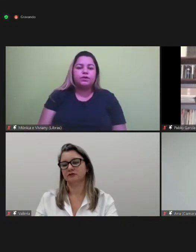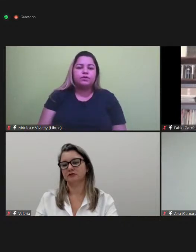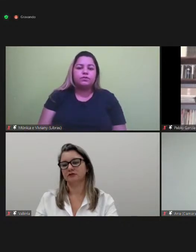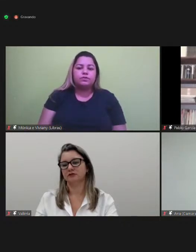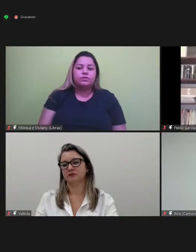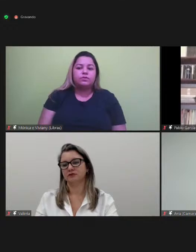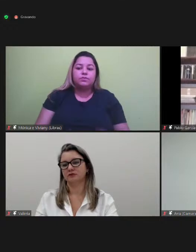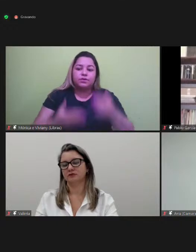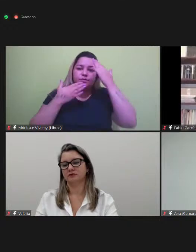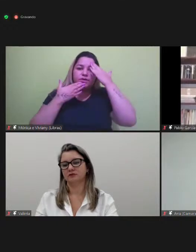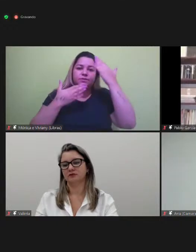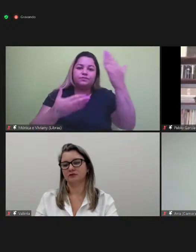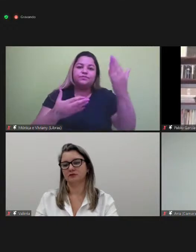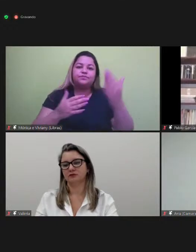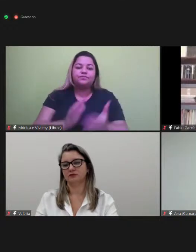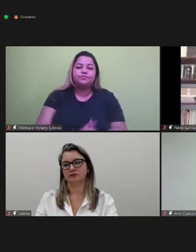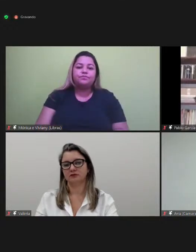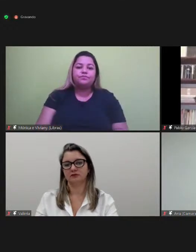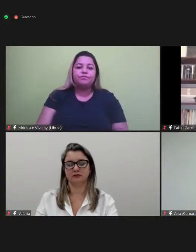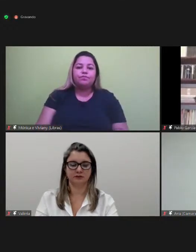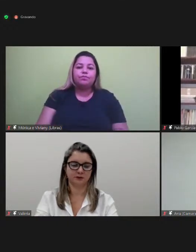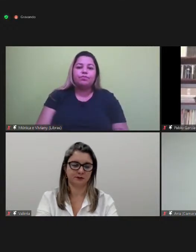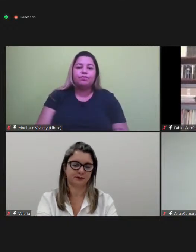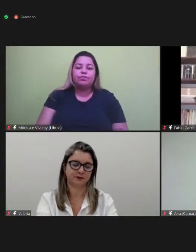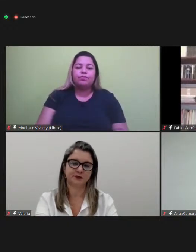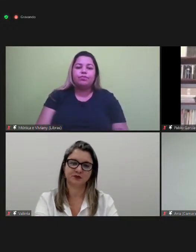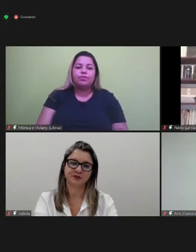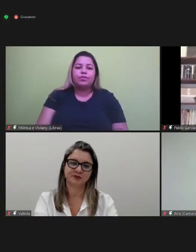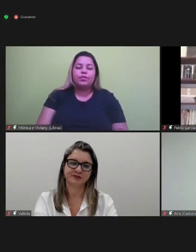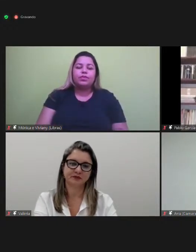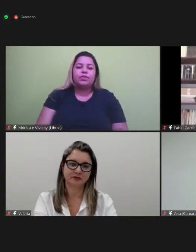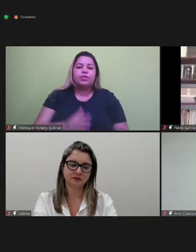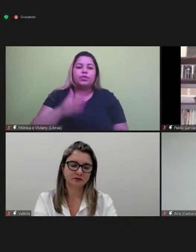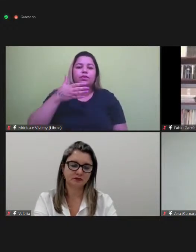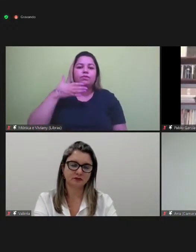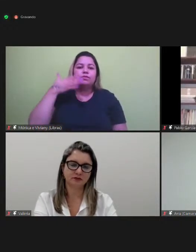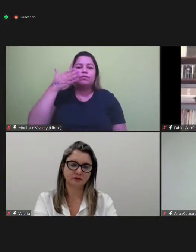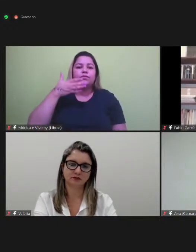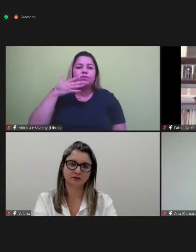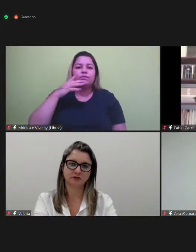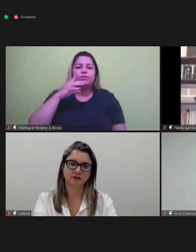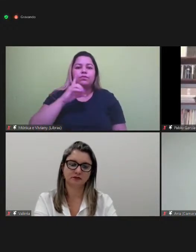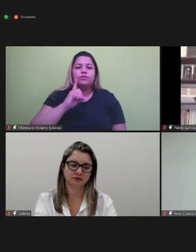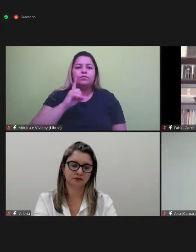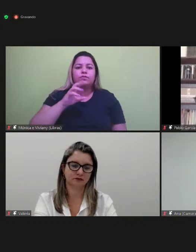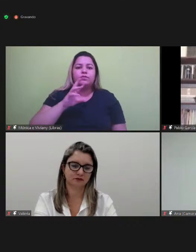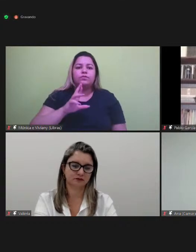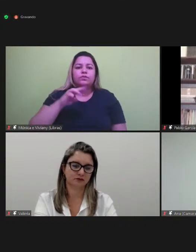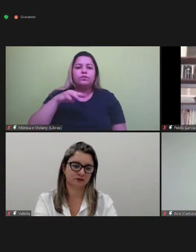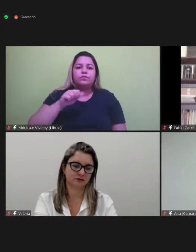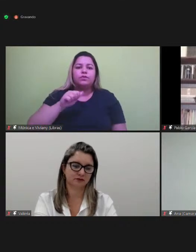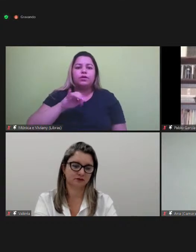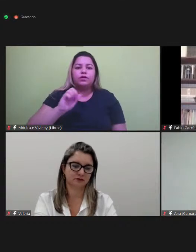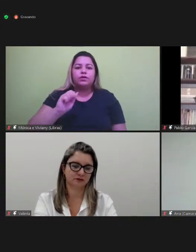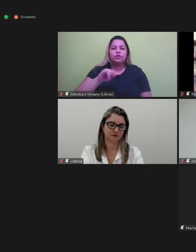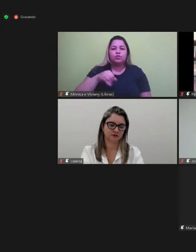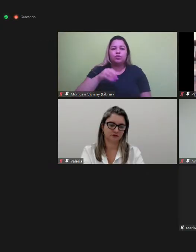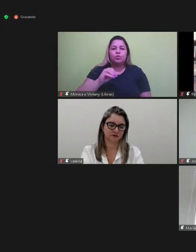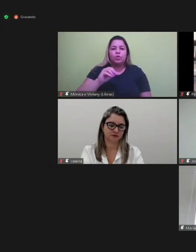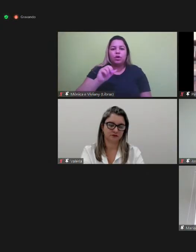Muito obrigada. Thank you very much, Ms. Ladonna. And now I pass the floor to Dr. Maria